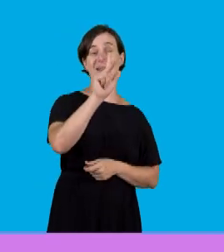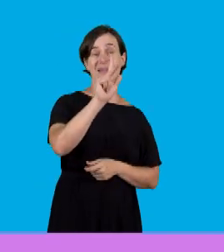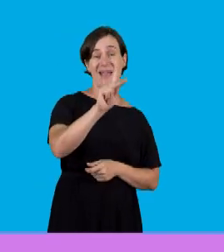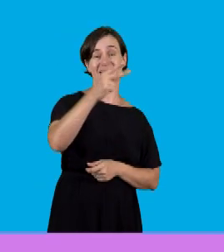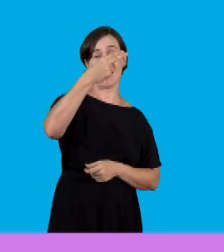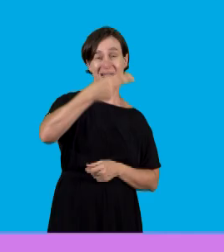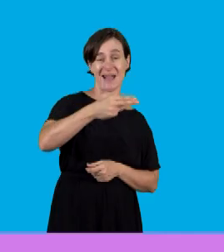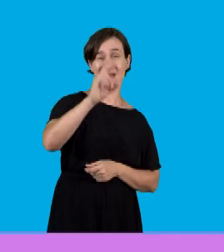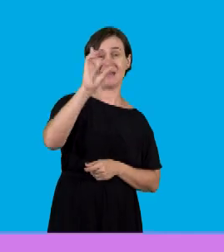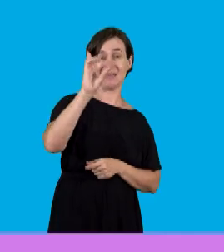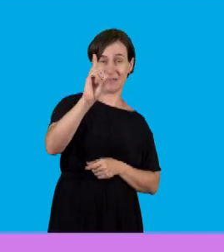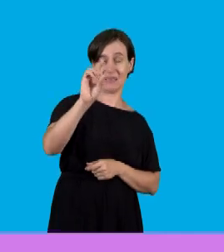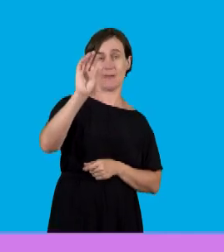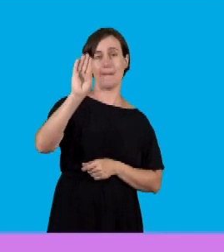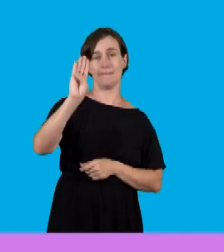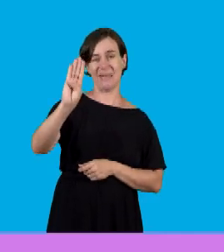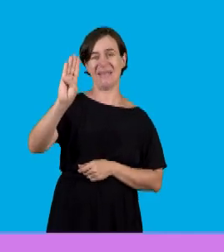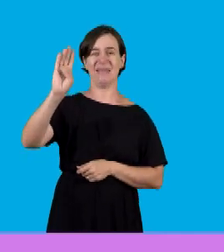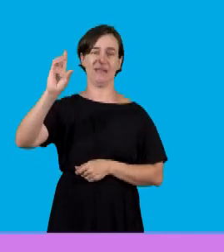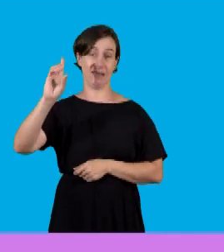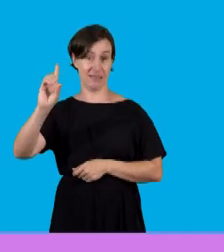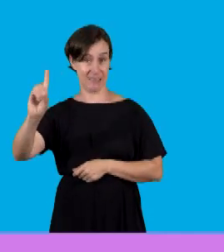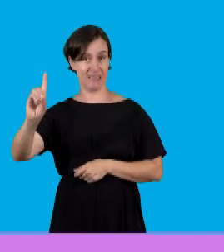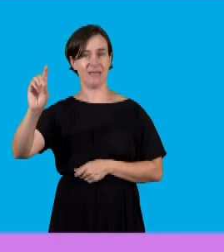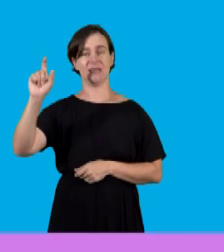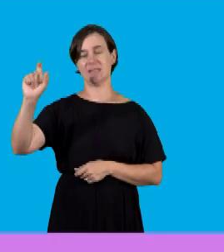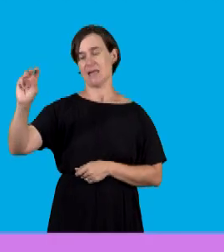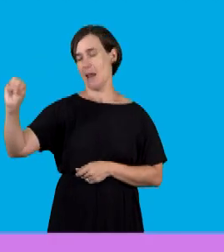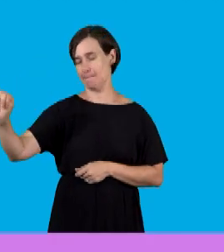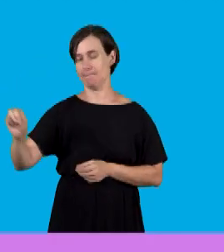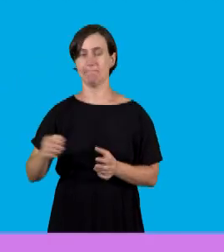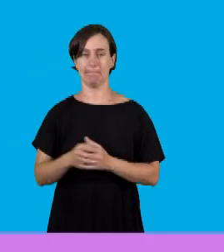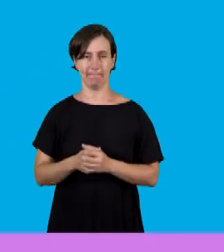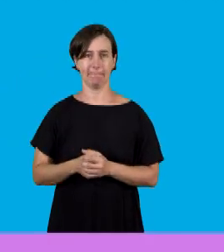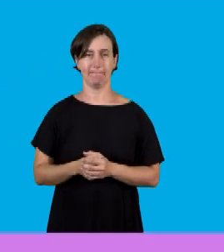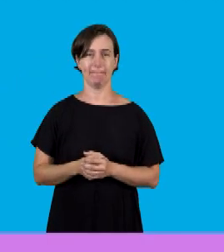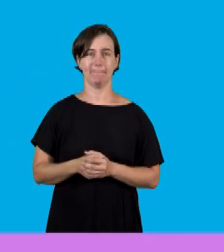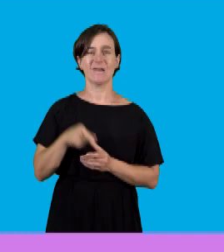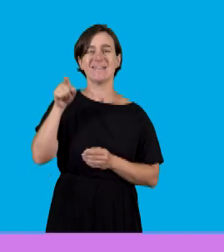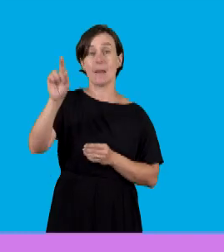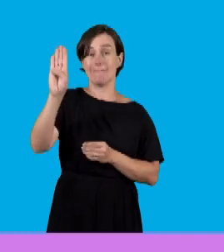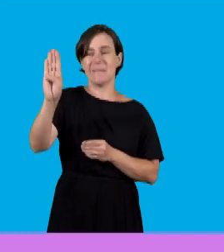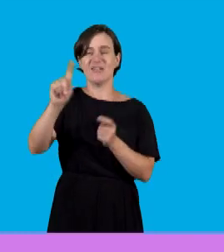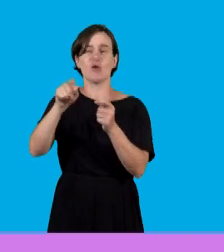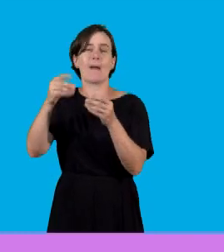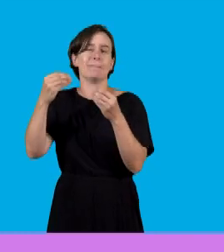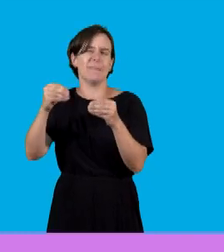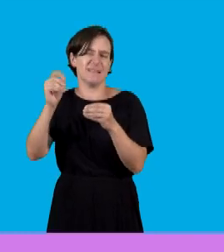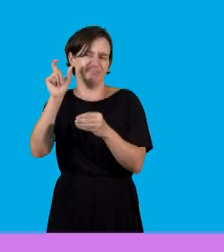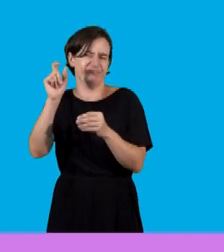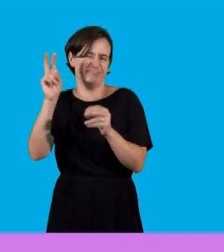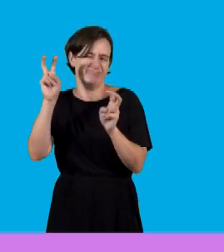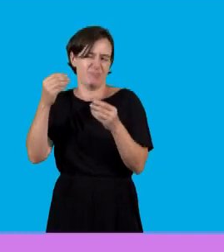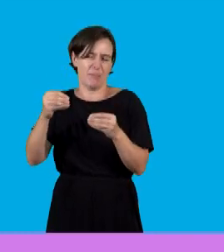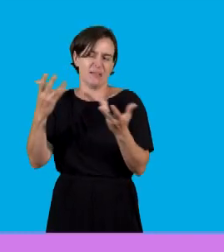say KK hates doing business during cold months, whereby the business will stand up for